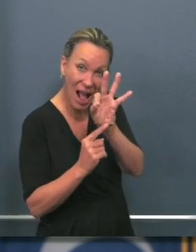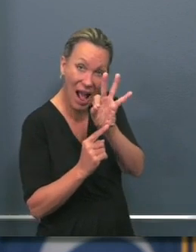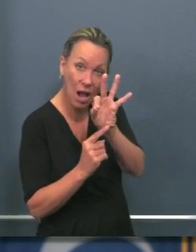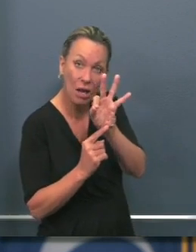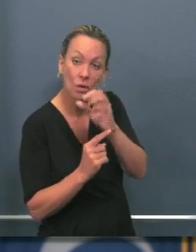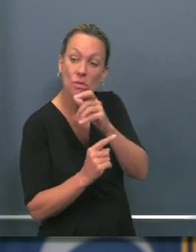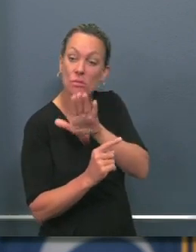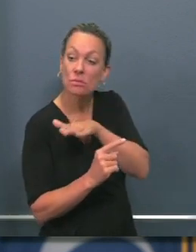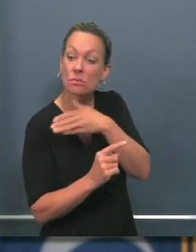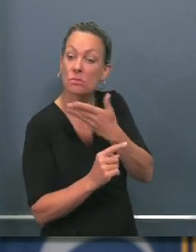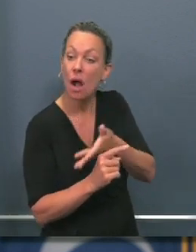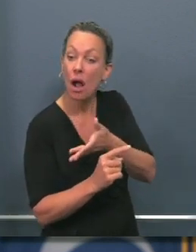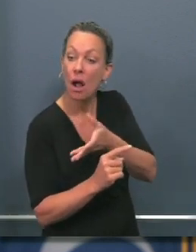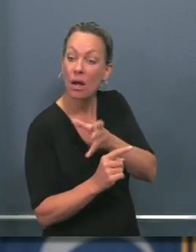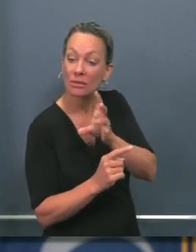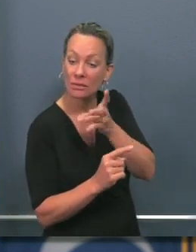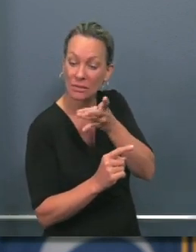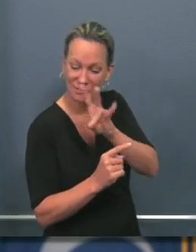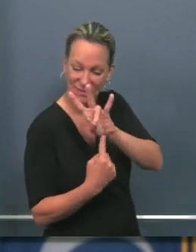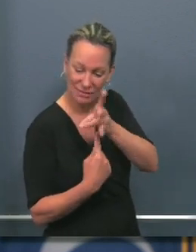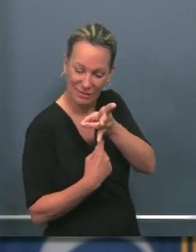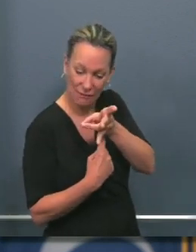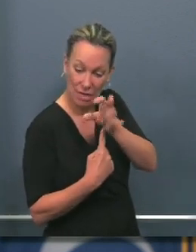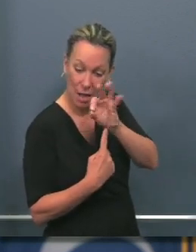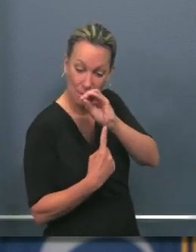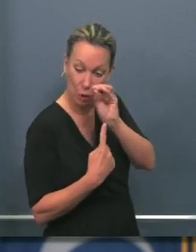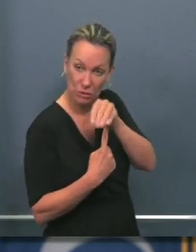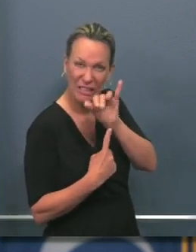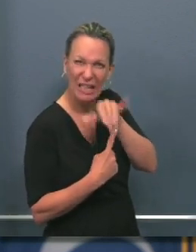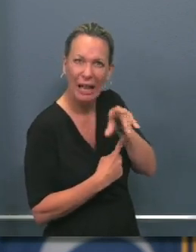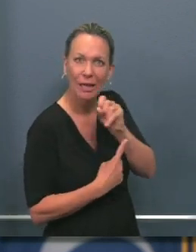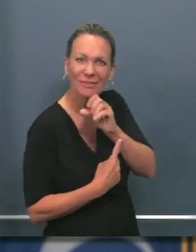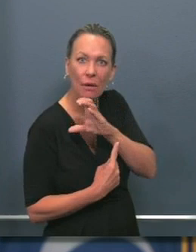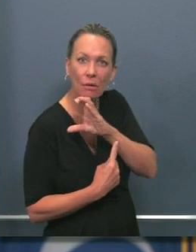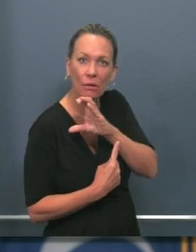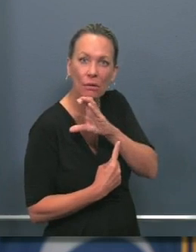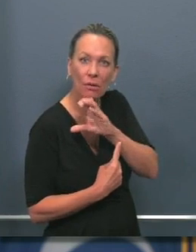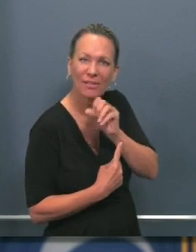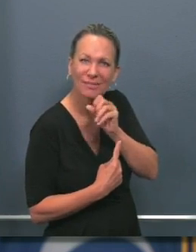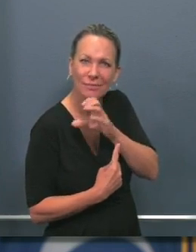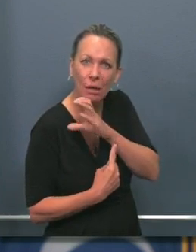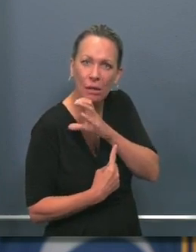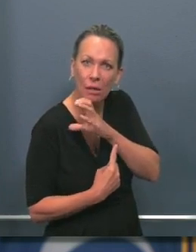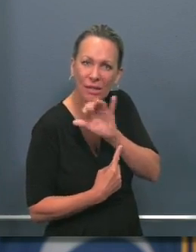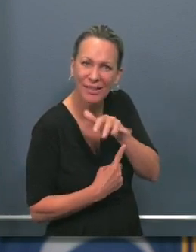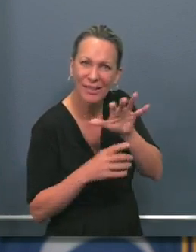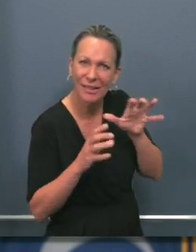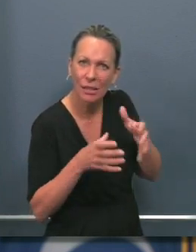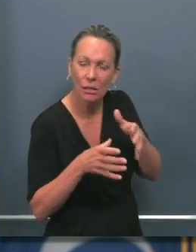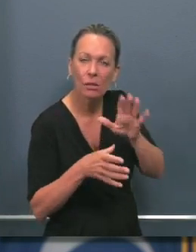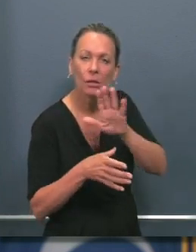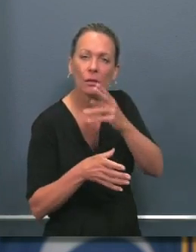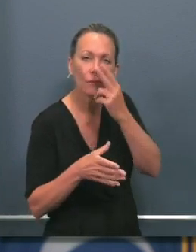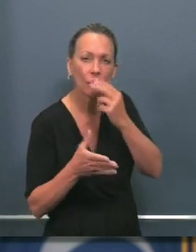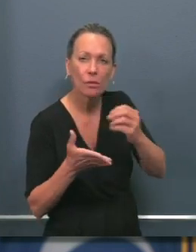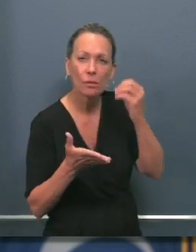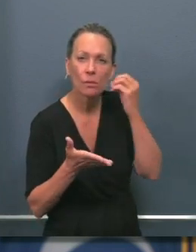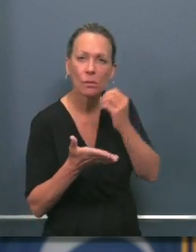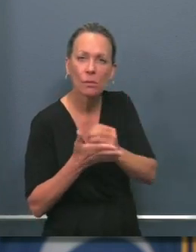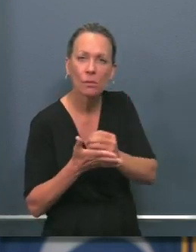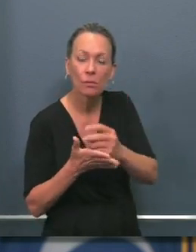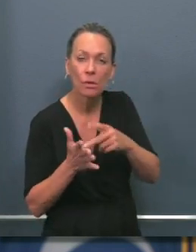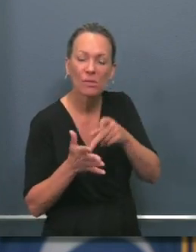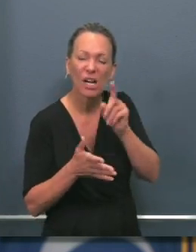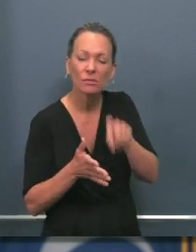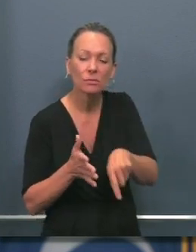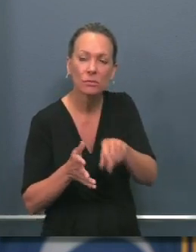cohort and the vulnerability, particularly in these congregate facilities and assisted living facilities, skilled nursing facilities, is self-evident,